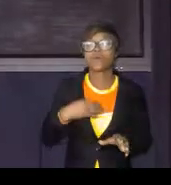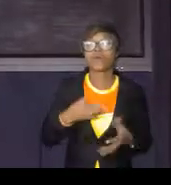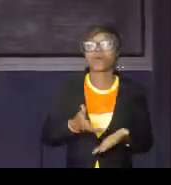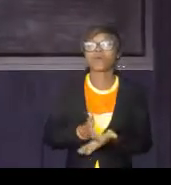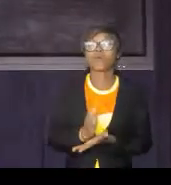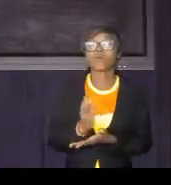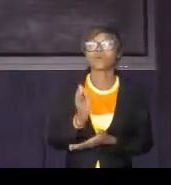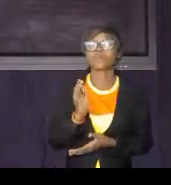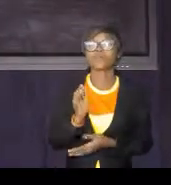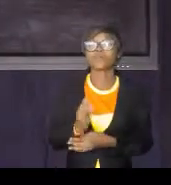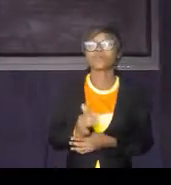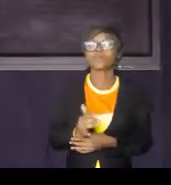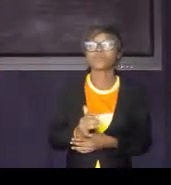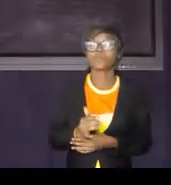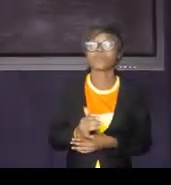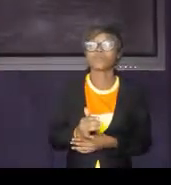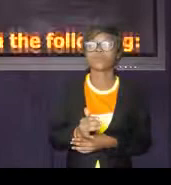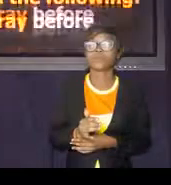to our class activity.